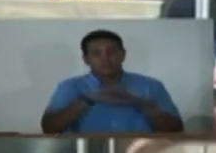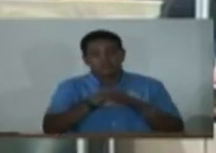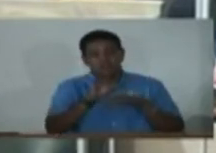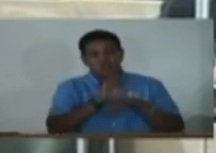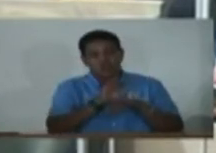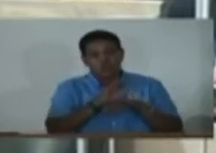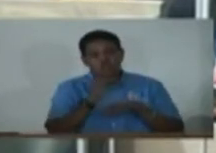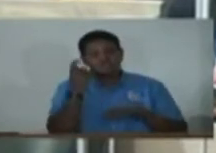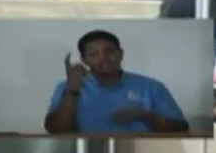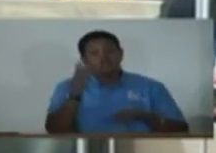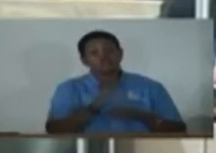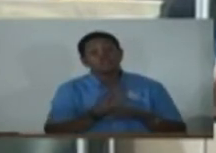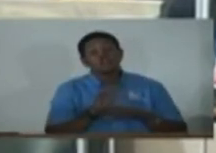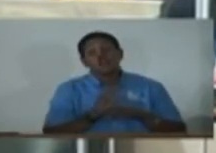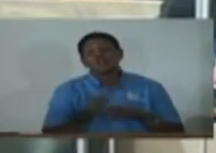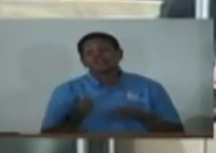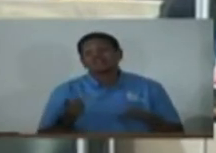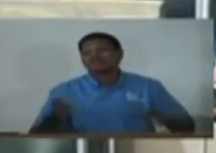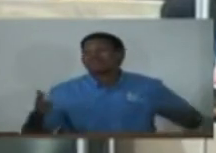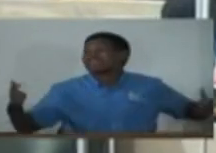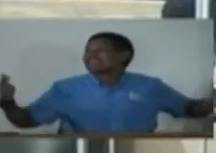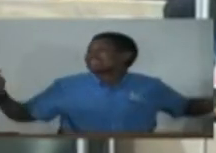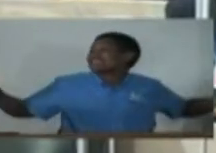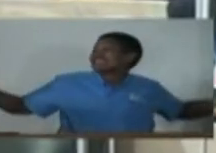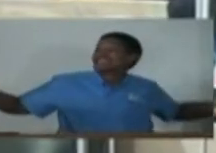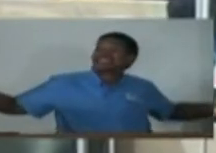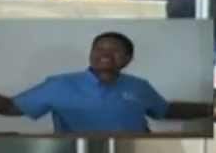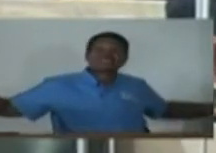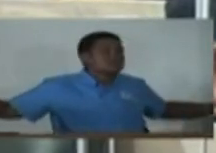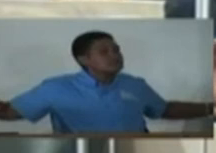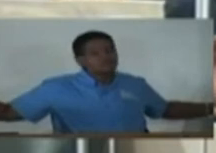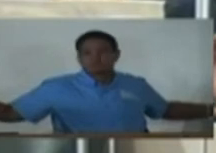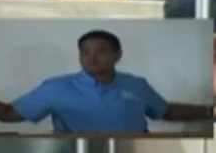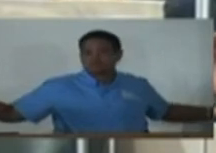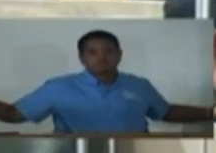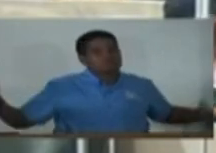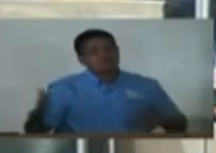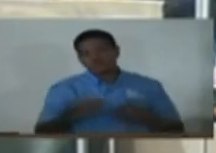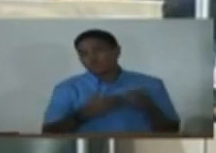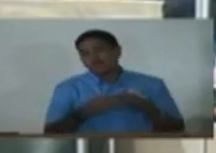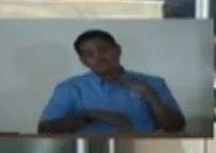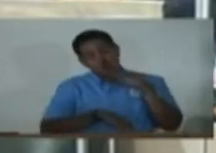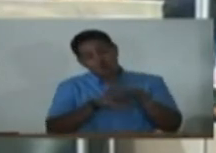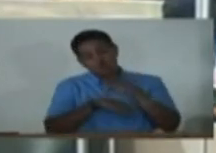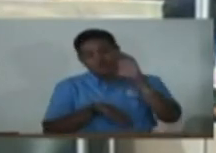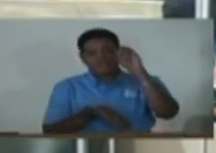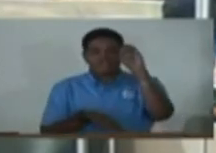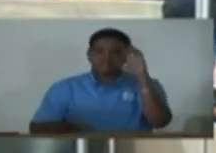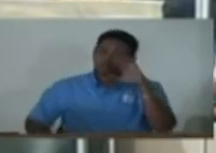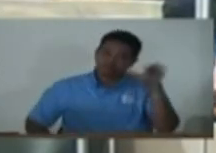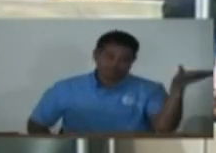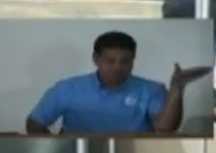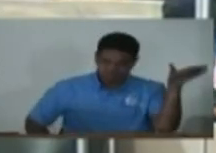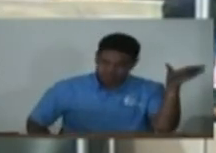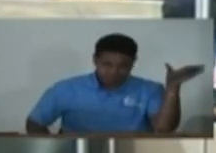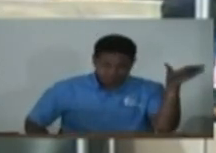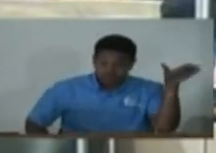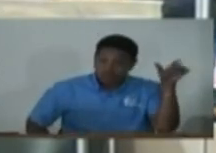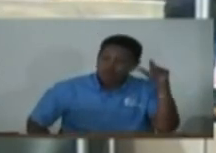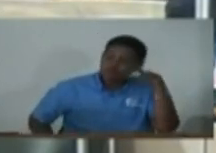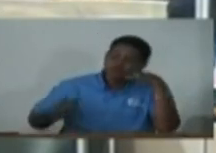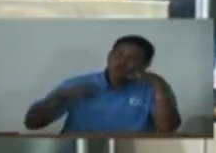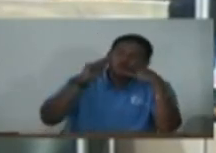even if your church is massive, the maximum that you can have for now is 50. We will be